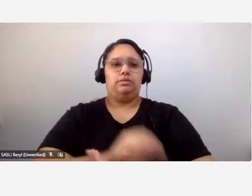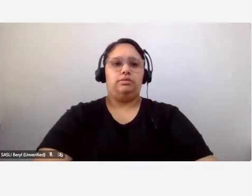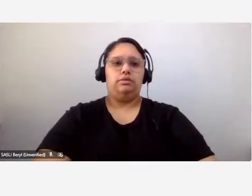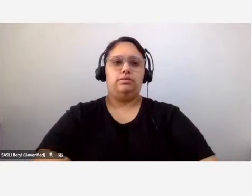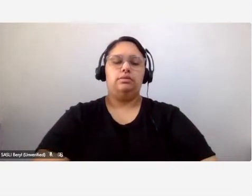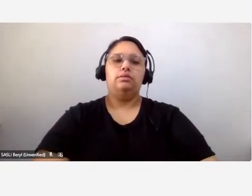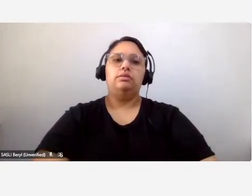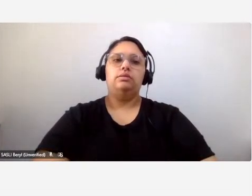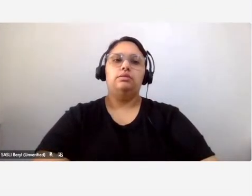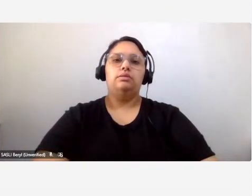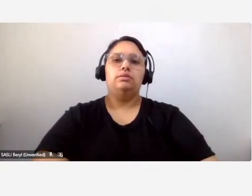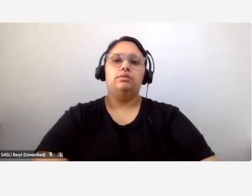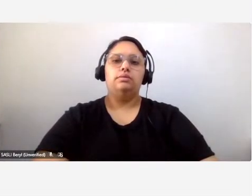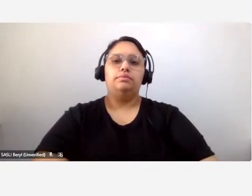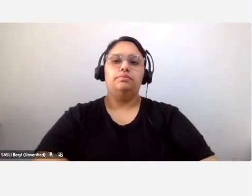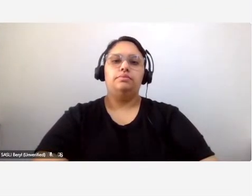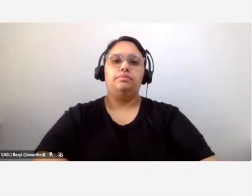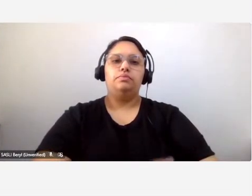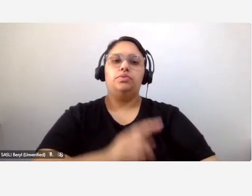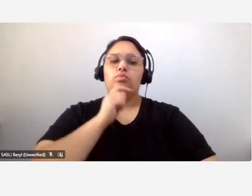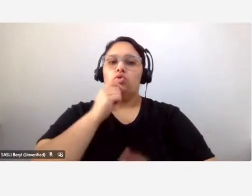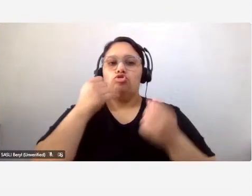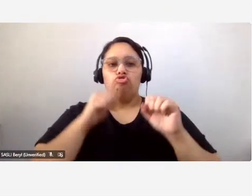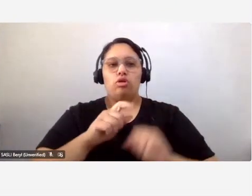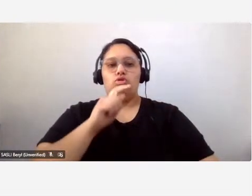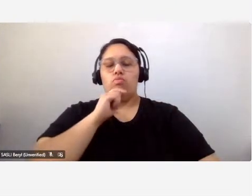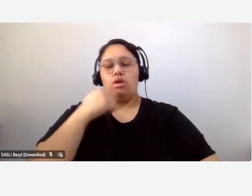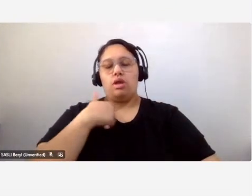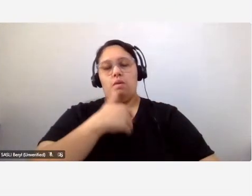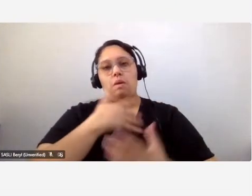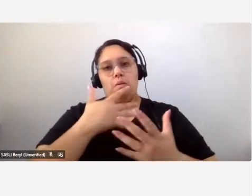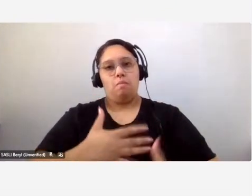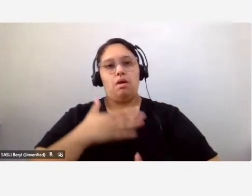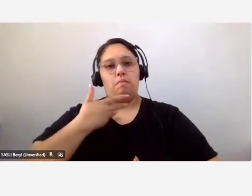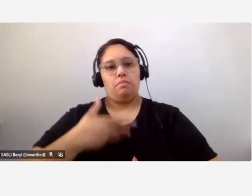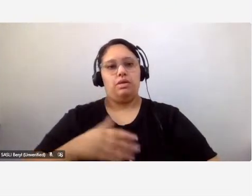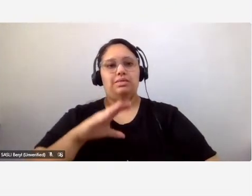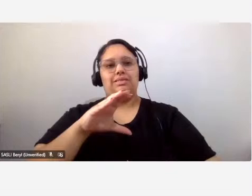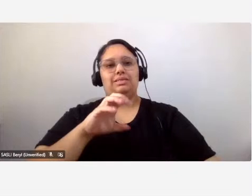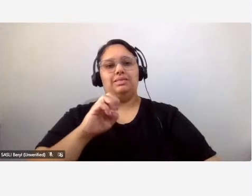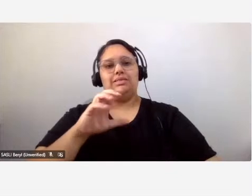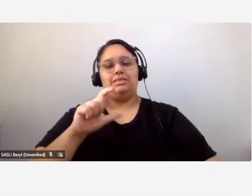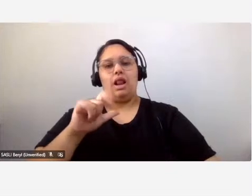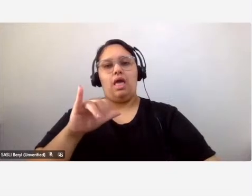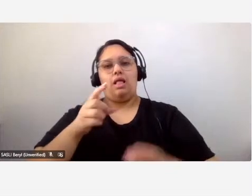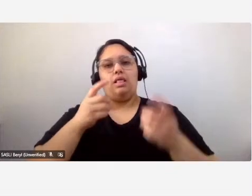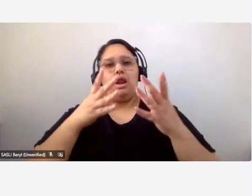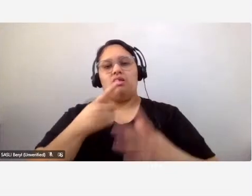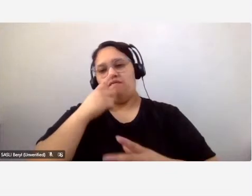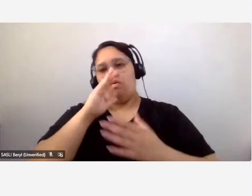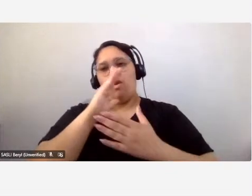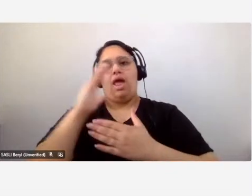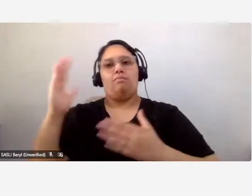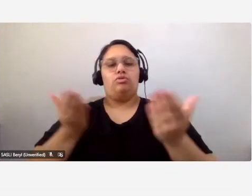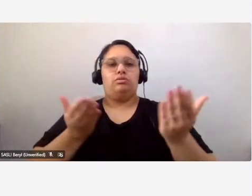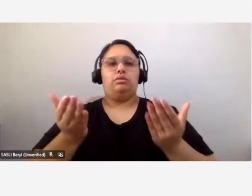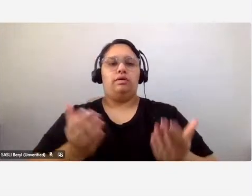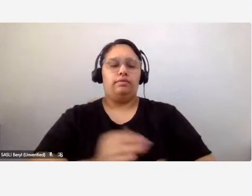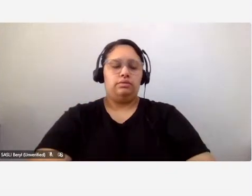Good morning, Chair. Good morning, members. I am Cecilia Sani, the Director for Library Service.